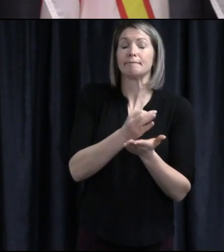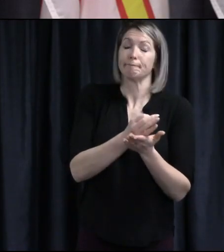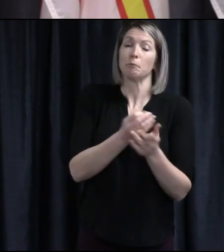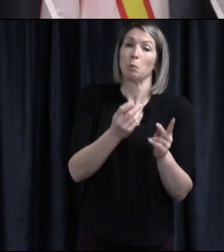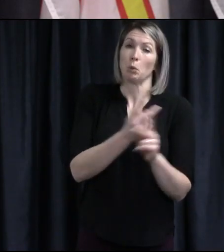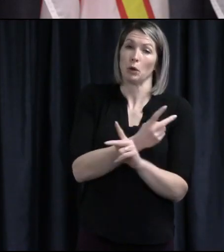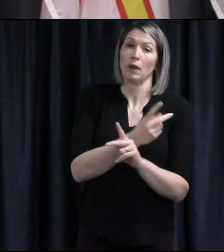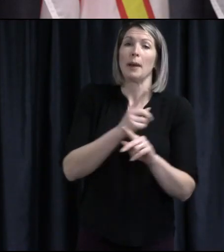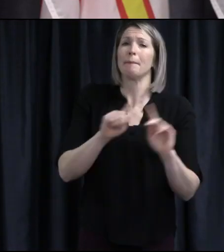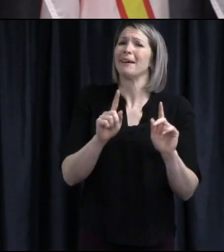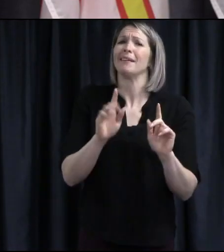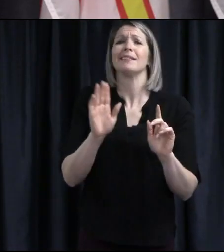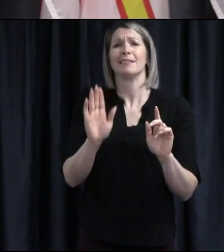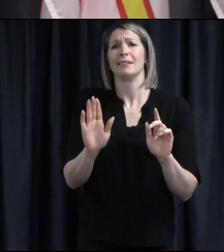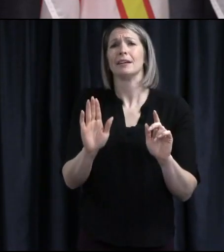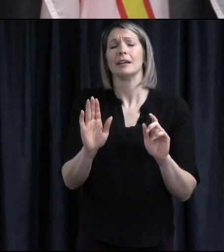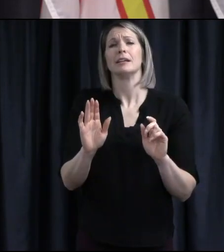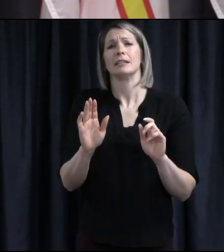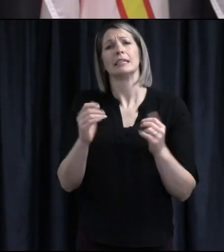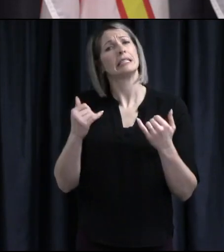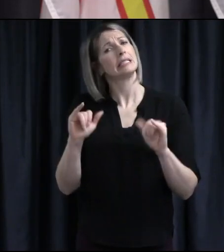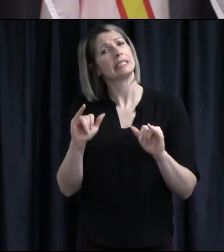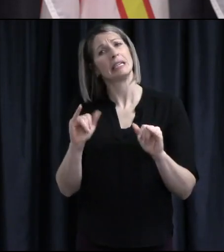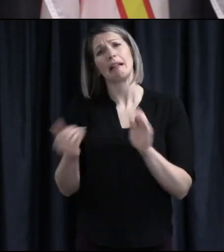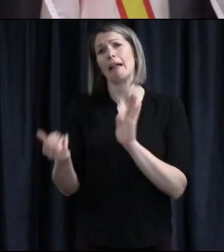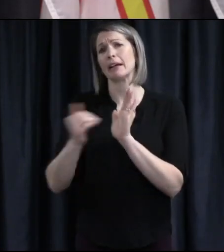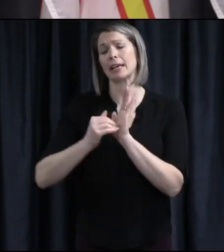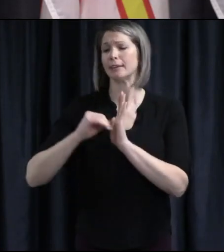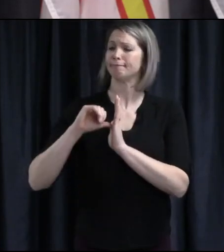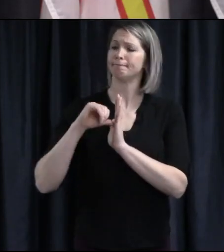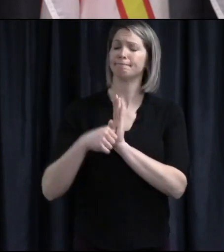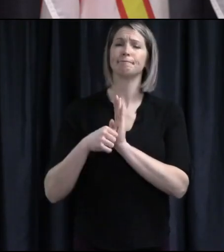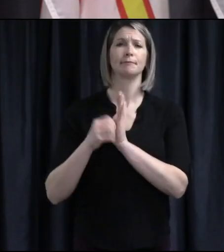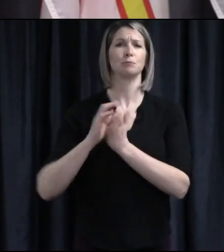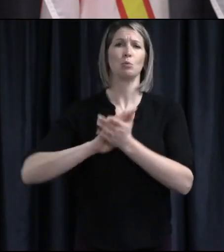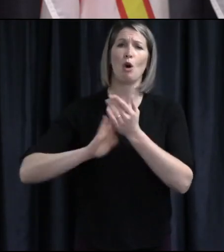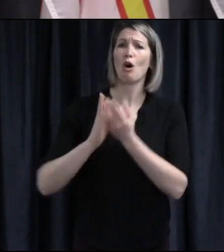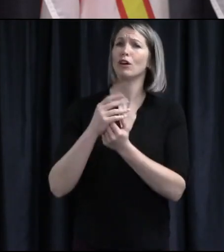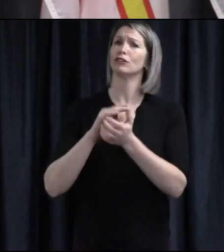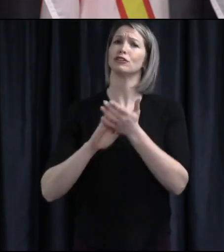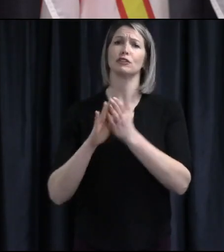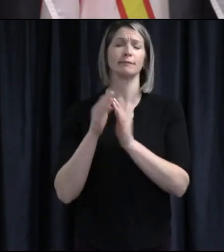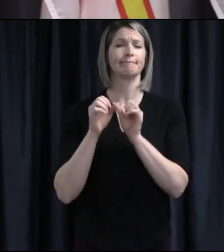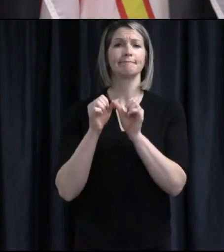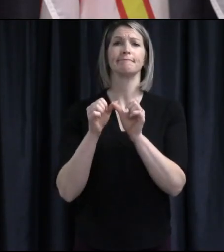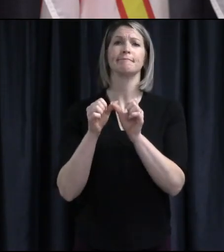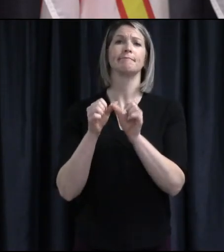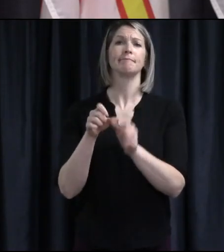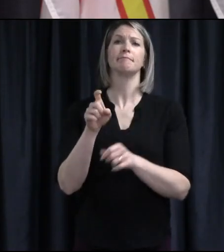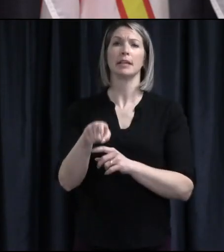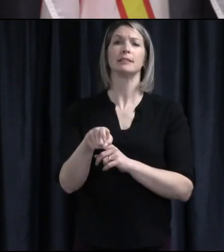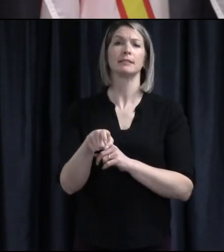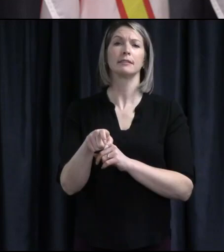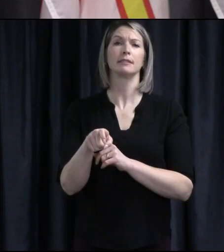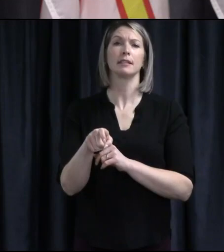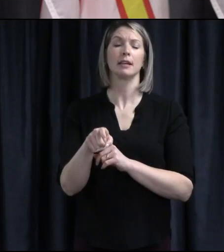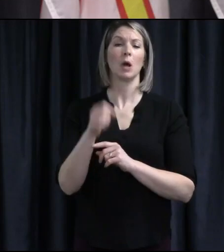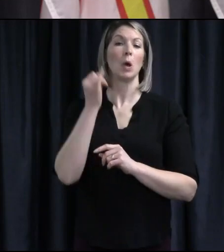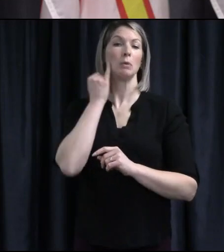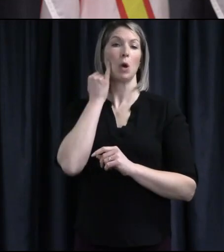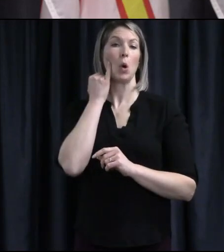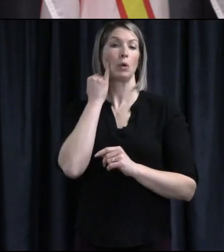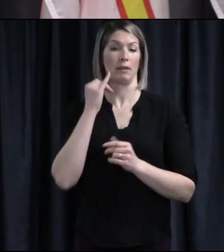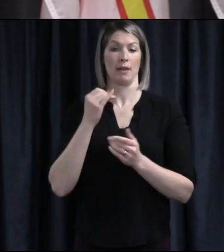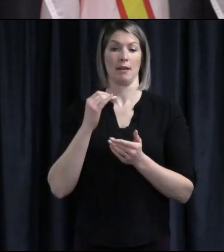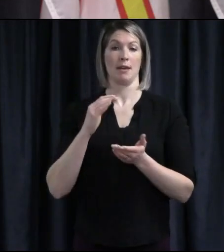everybody needs to practice good hand hygiene to prevent that. So, if you do exchange